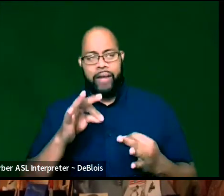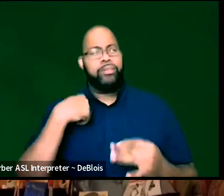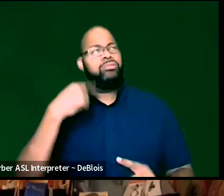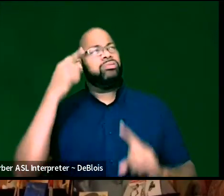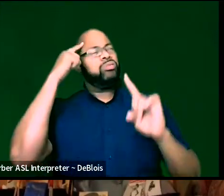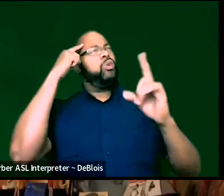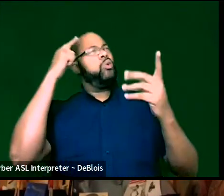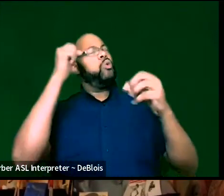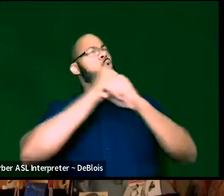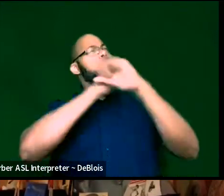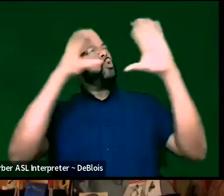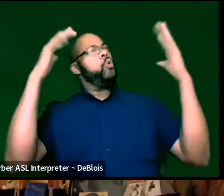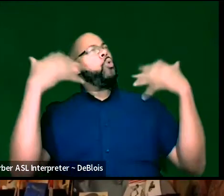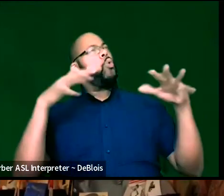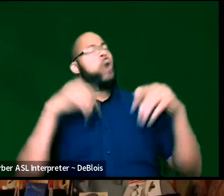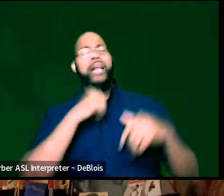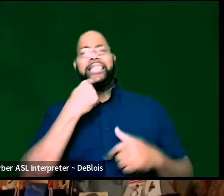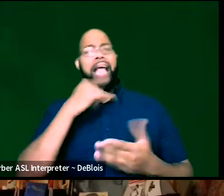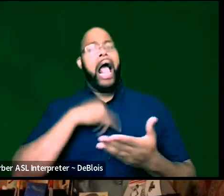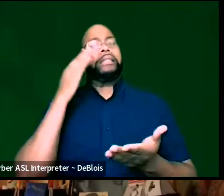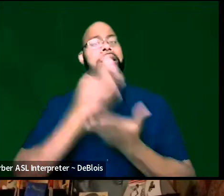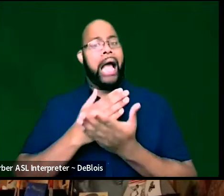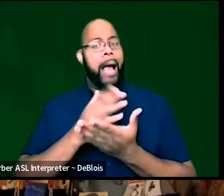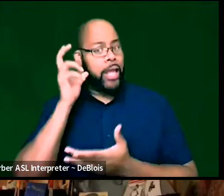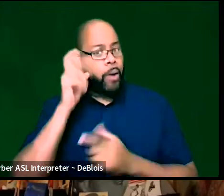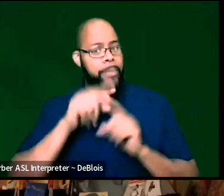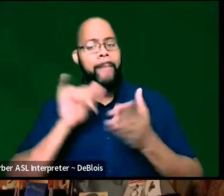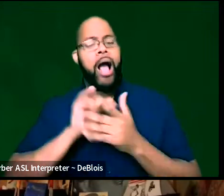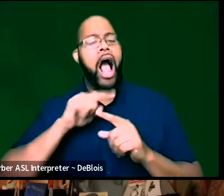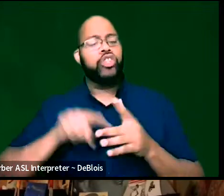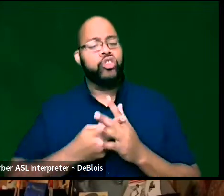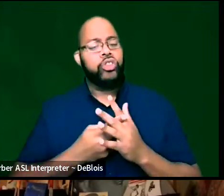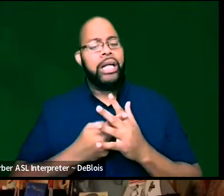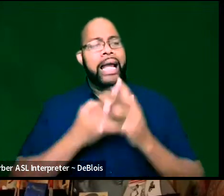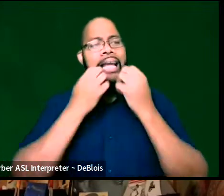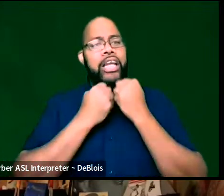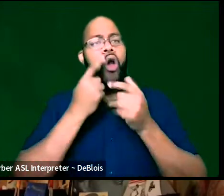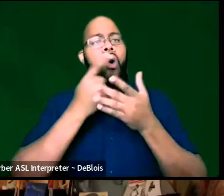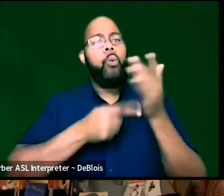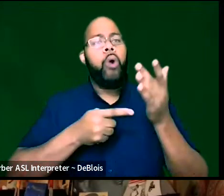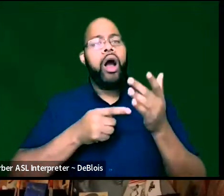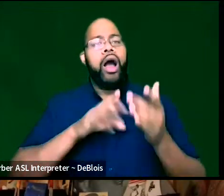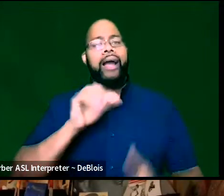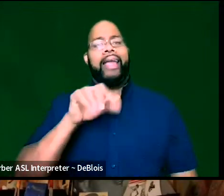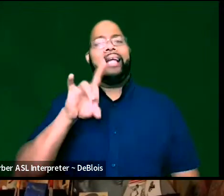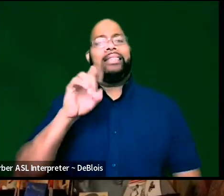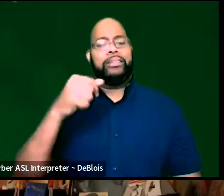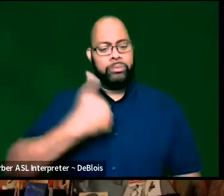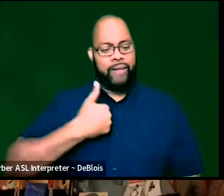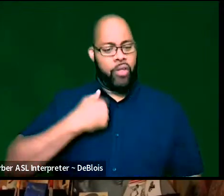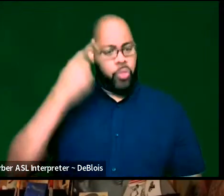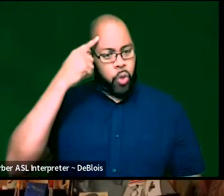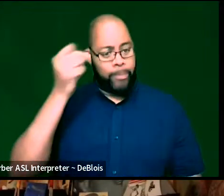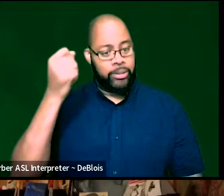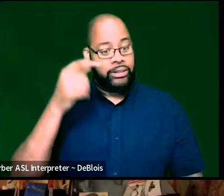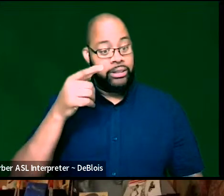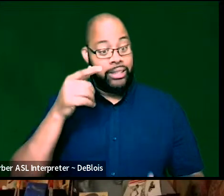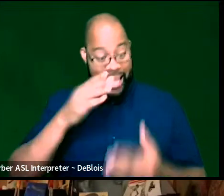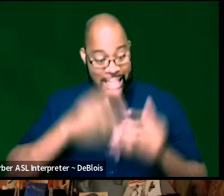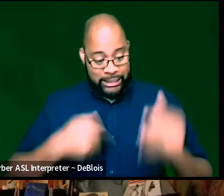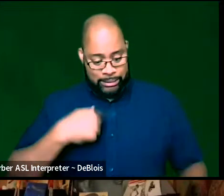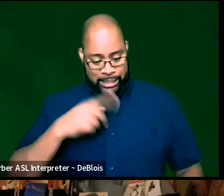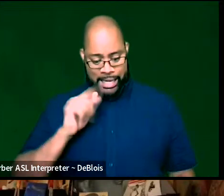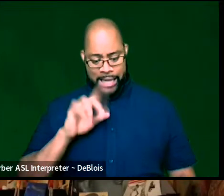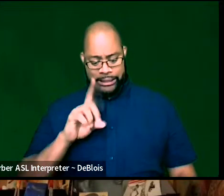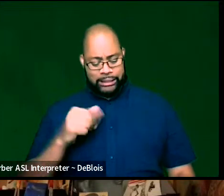because I'm not going to say I stopped caring, but I think I started caring more what Kandis thought. Because at the end of the day, it's